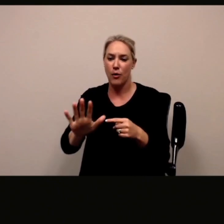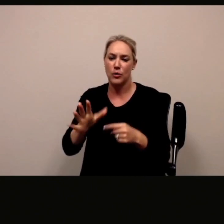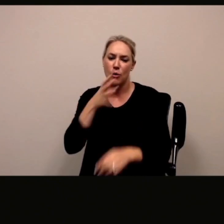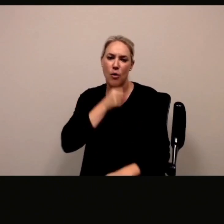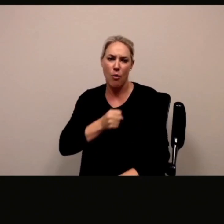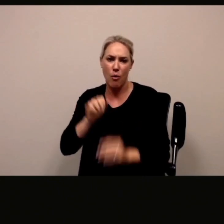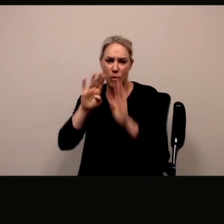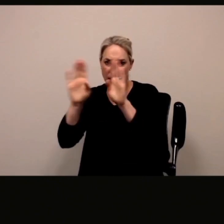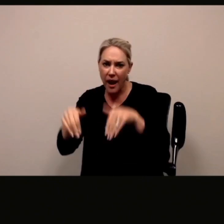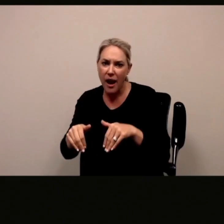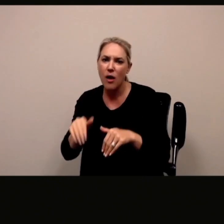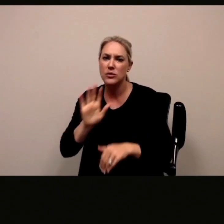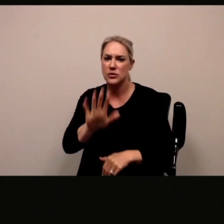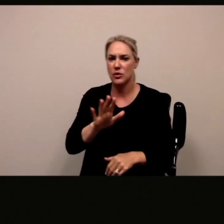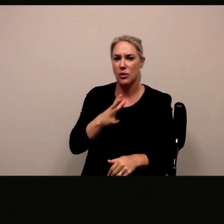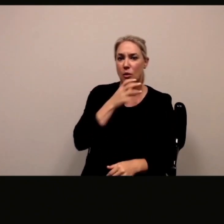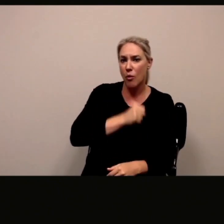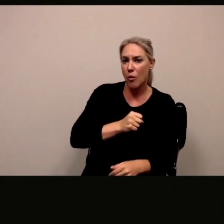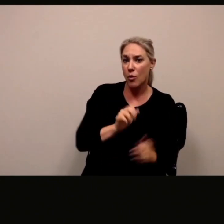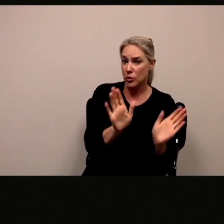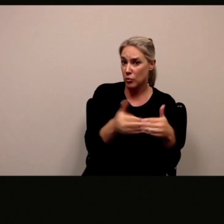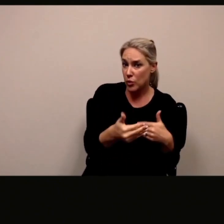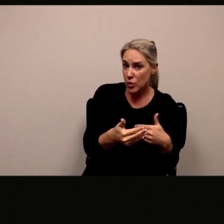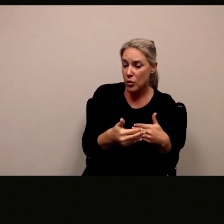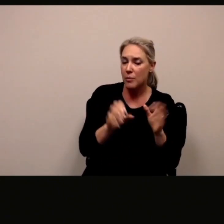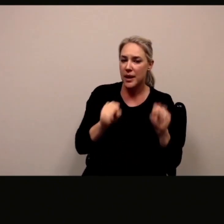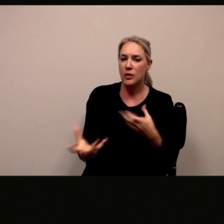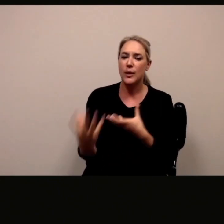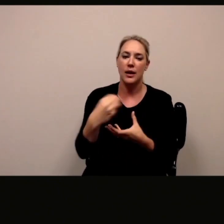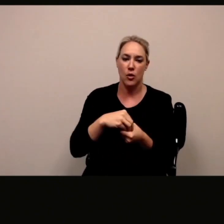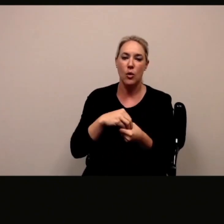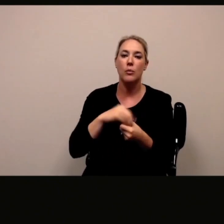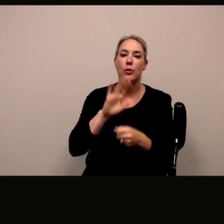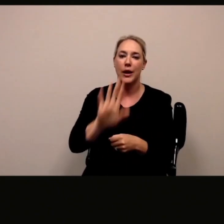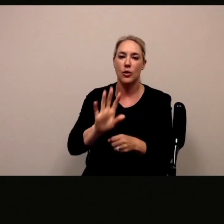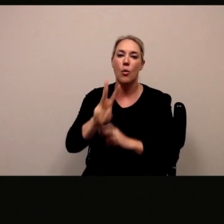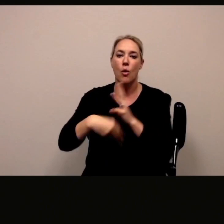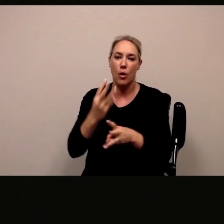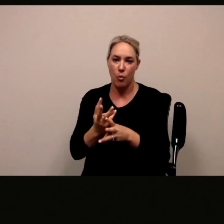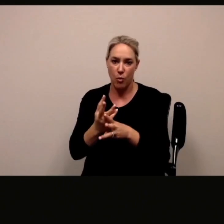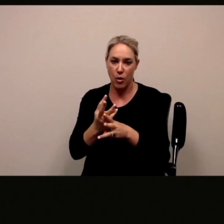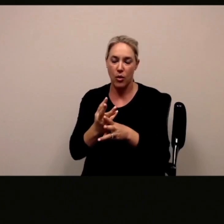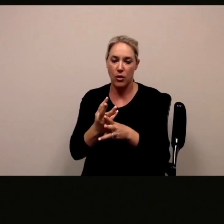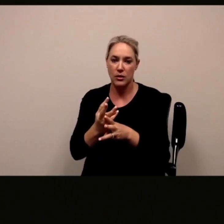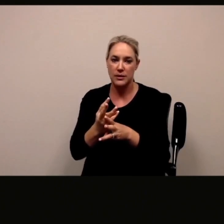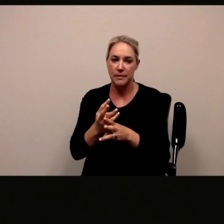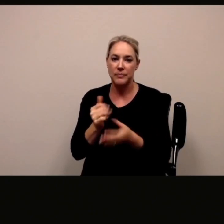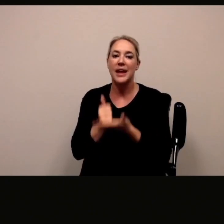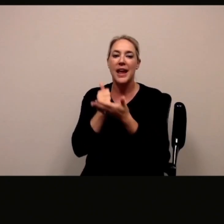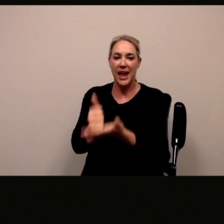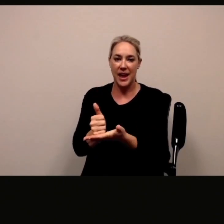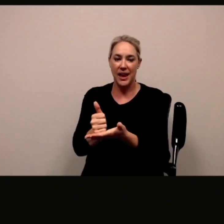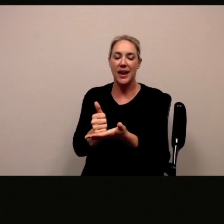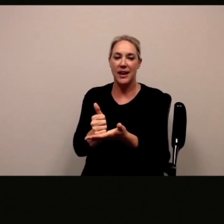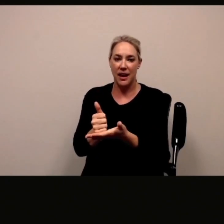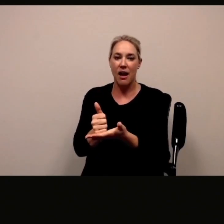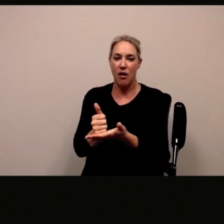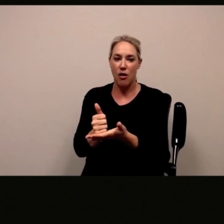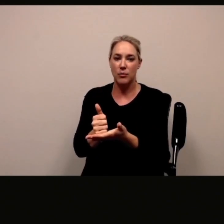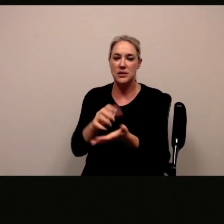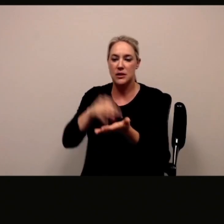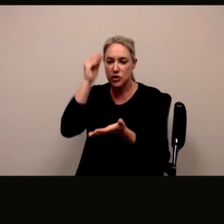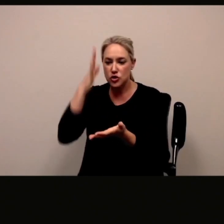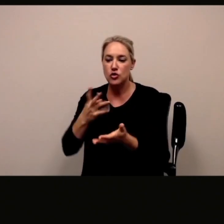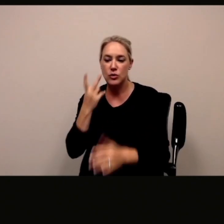can bring in the world around you, and that makes, I think, coding more useful, more vital, and, as I keep saying, proves its value.